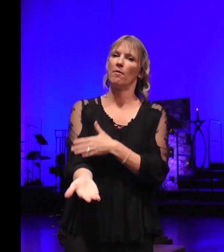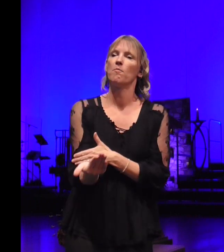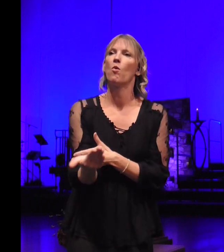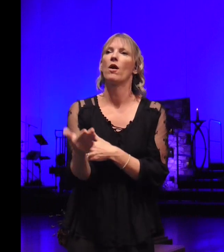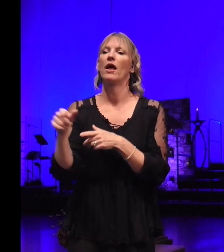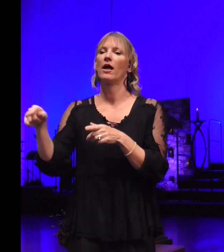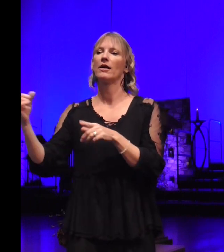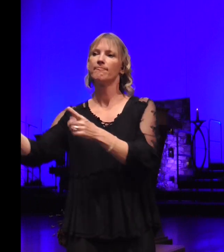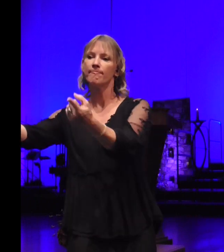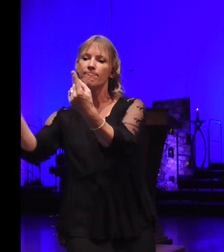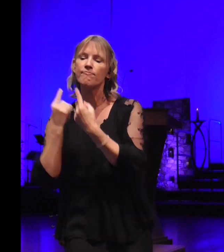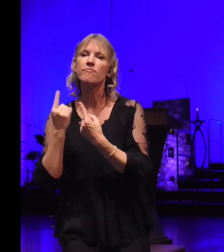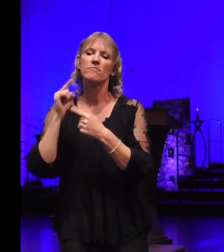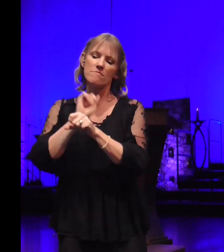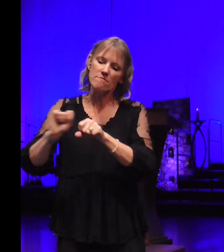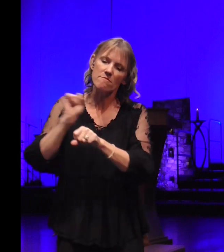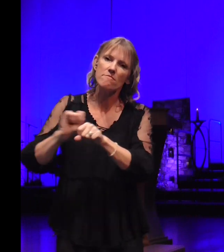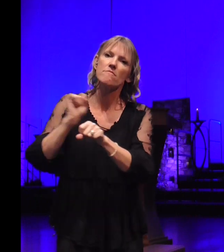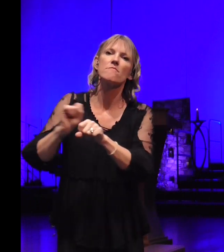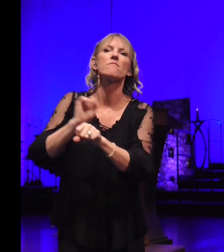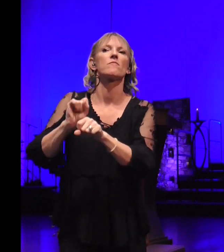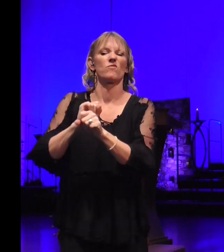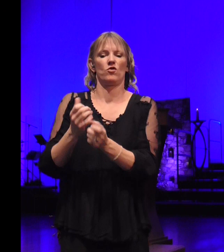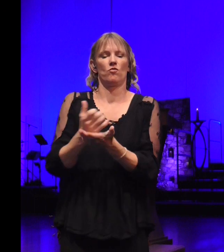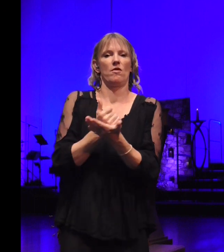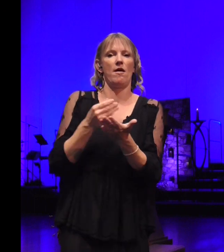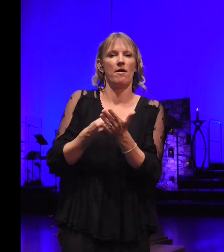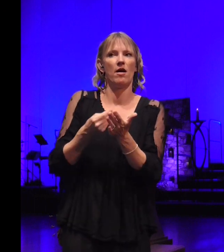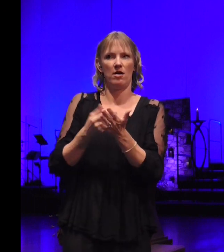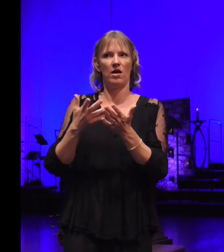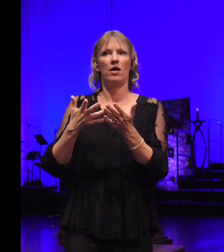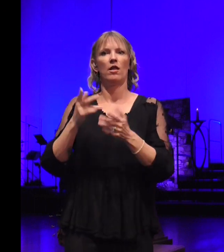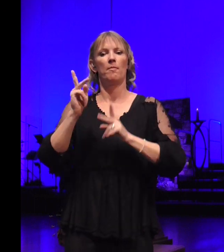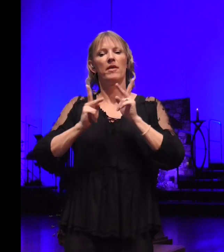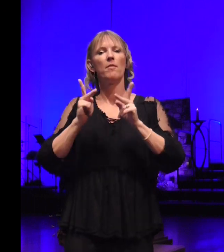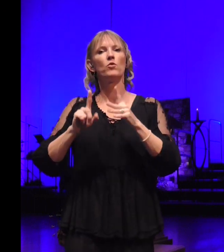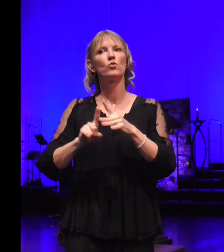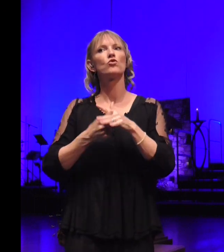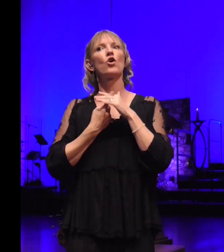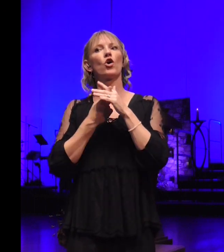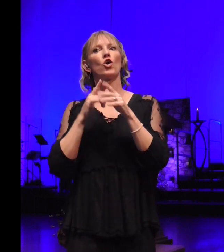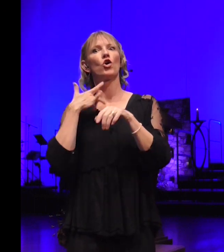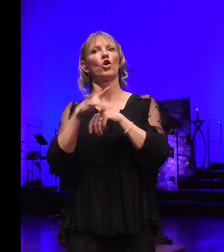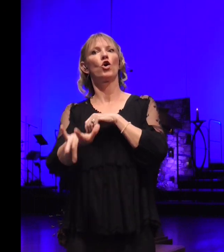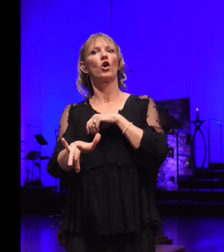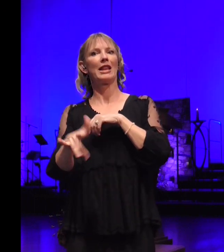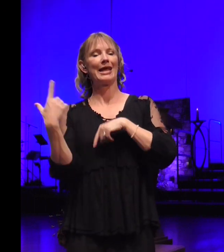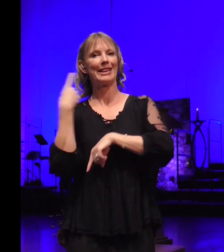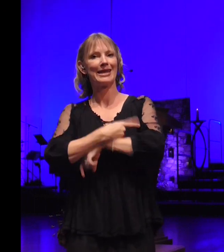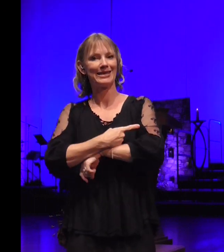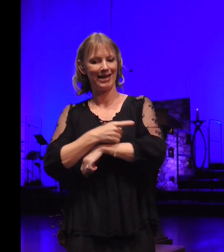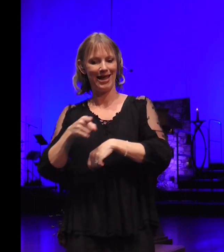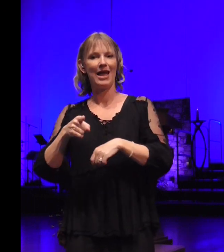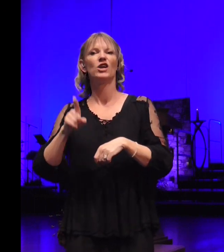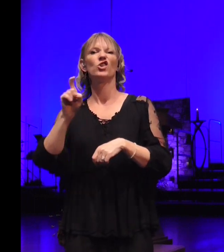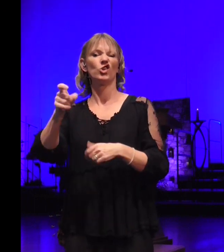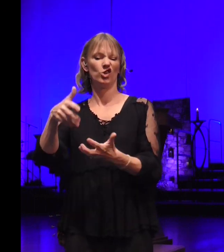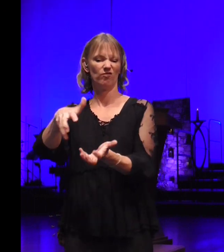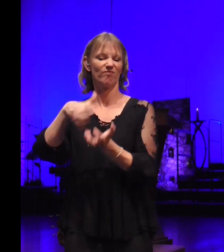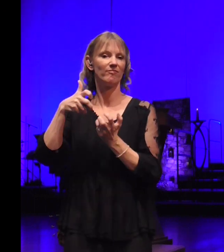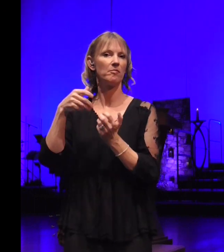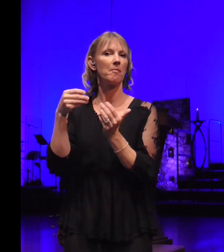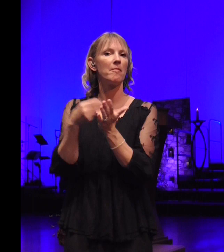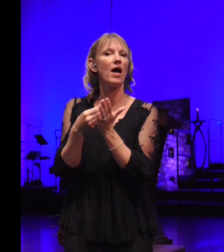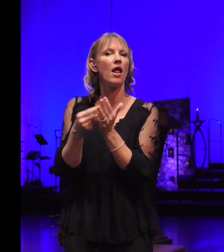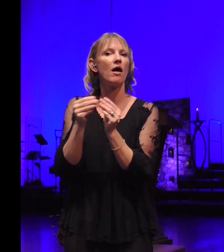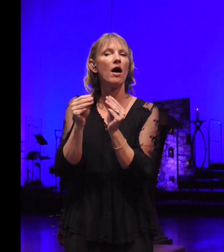heroes because they're doing the right thing. They're hard workers. The early bird gets the worm. They should be the most rewarded. And yet there's more workers